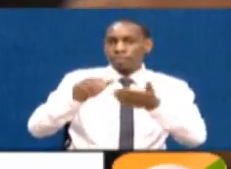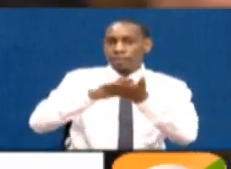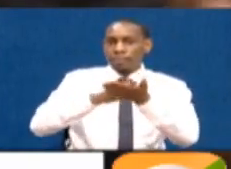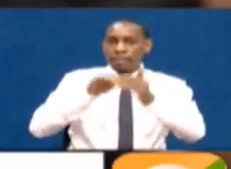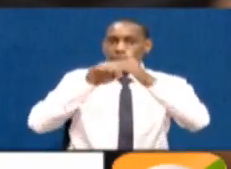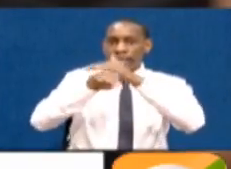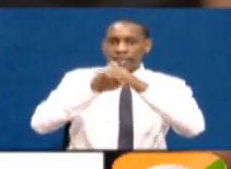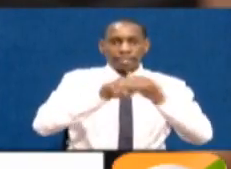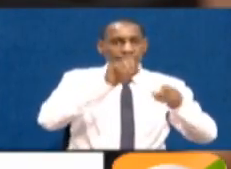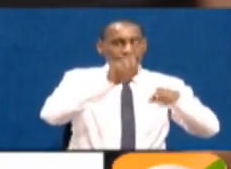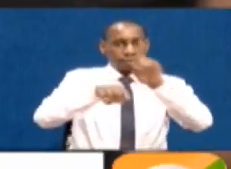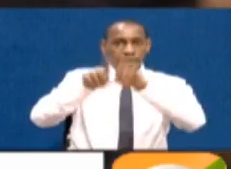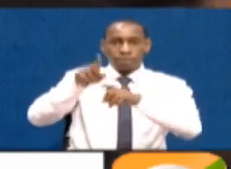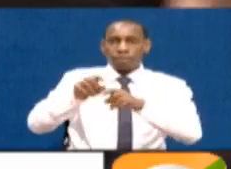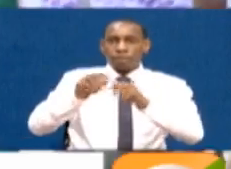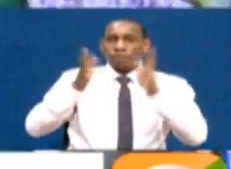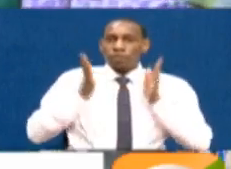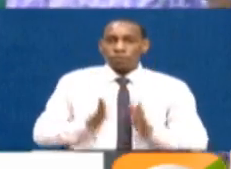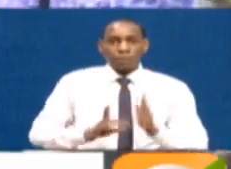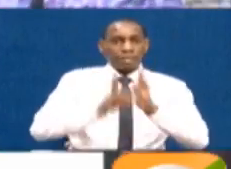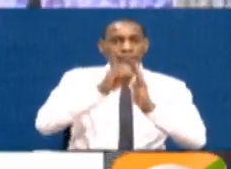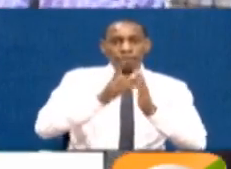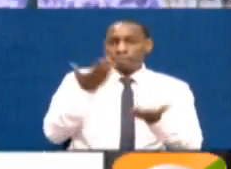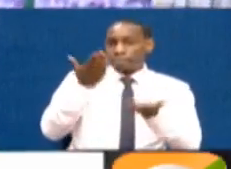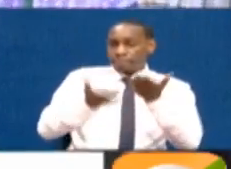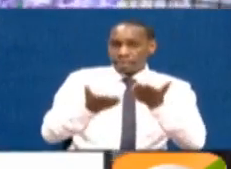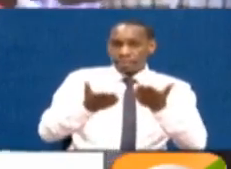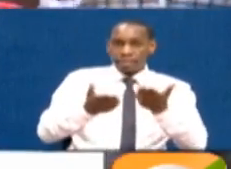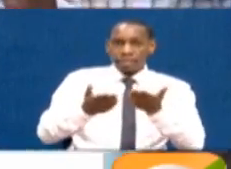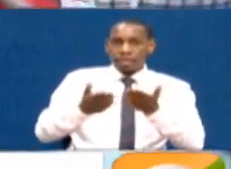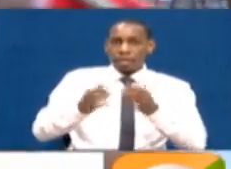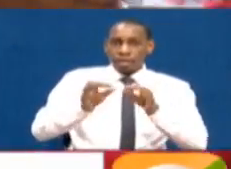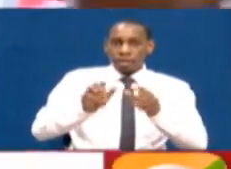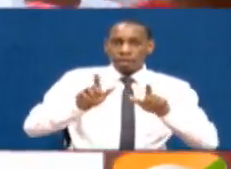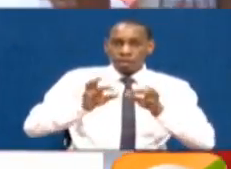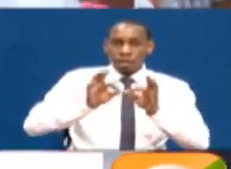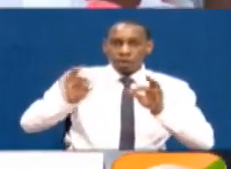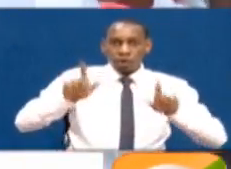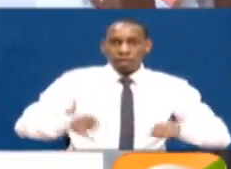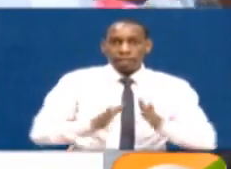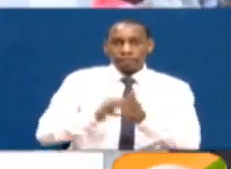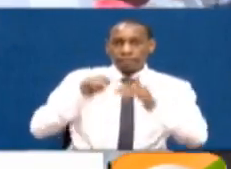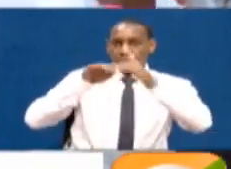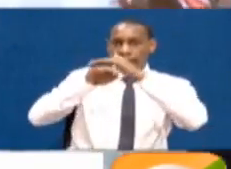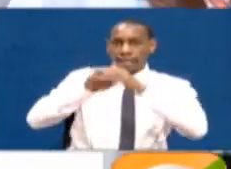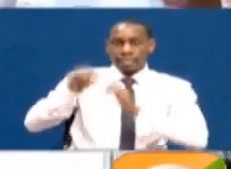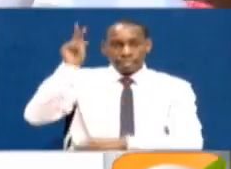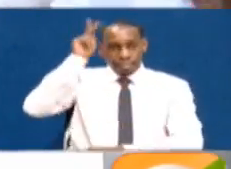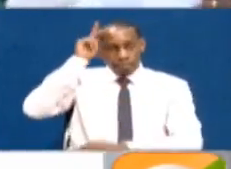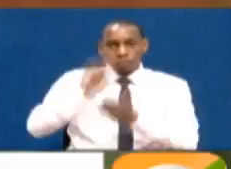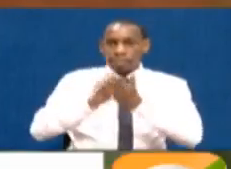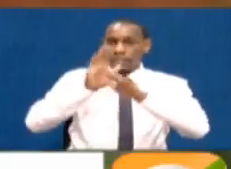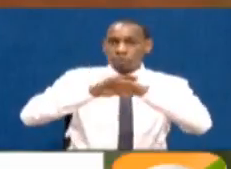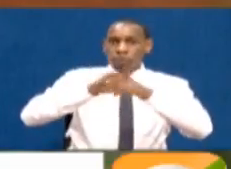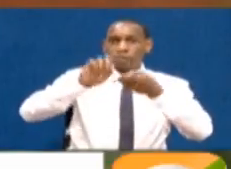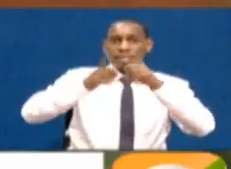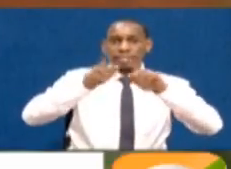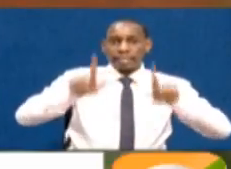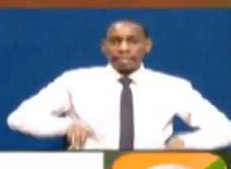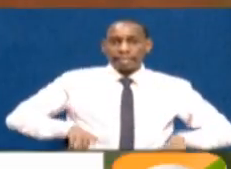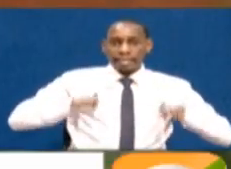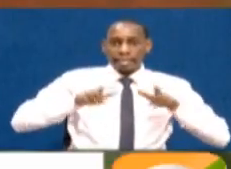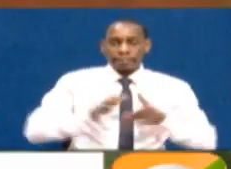assess dimensions of human development, be it a long and healthy life, access to knowledge, and a decent standard of living. The